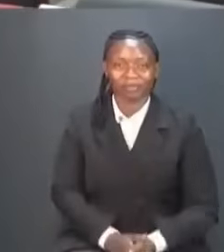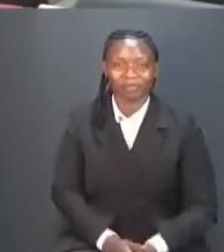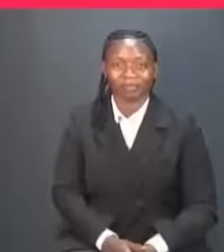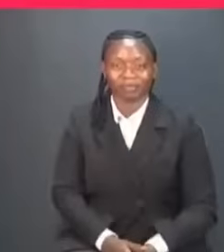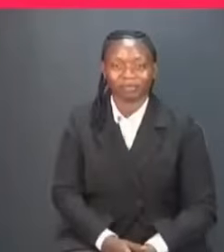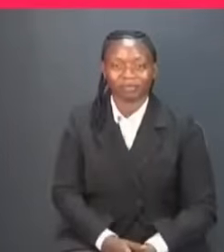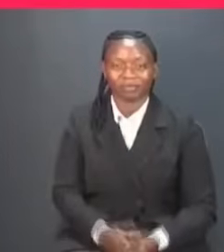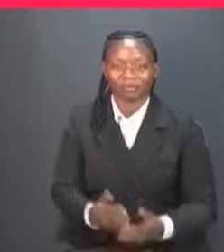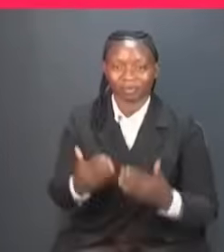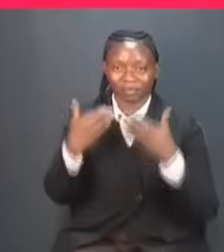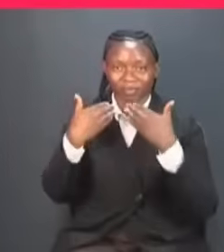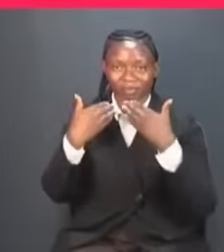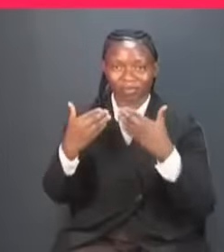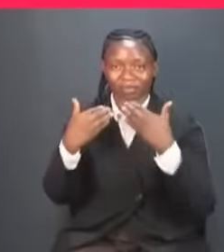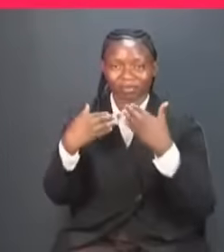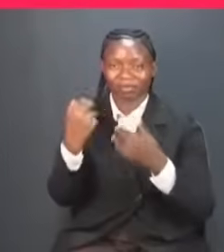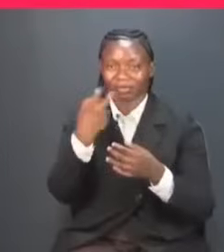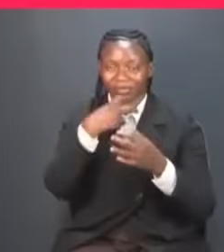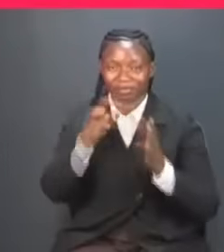Thank you, Mr. Speaker.